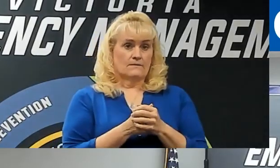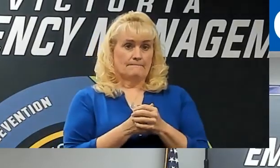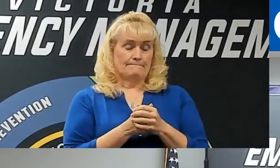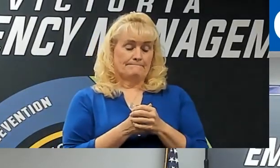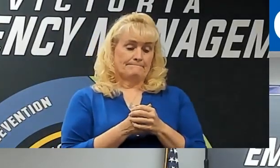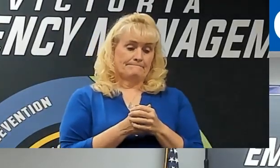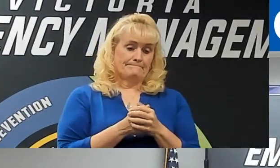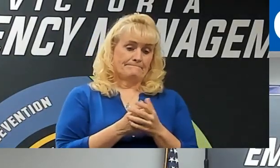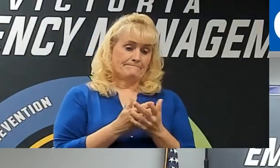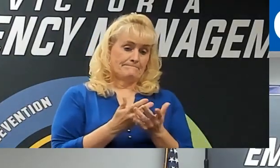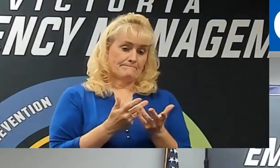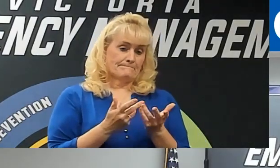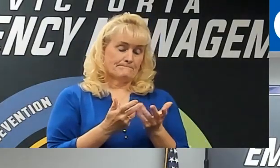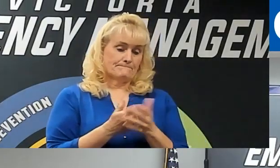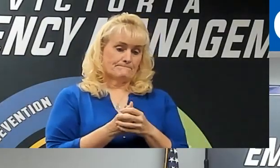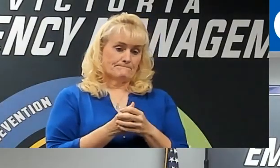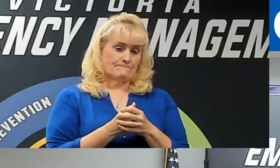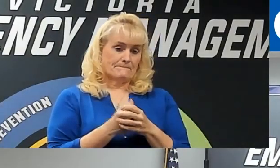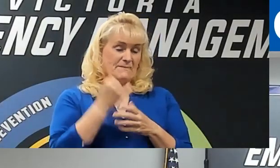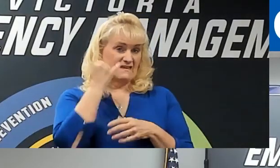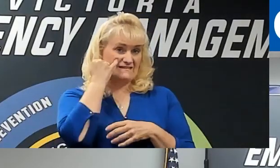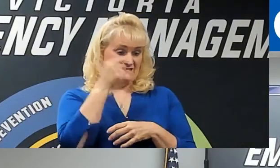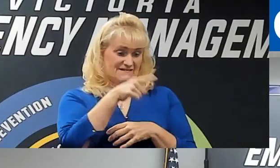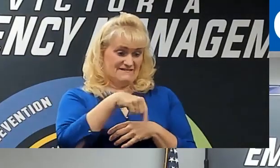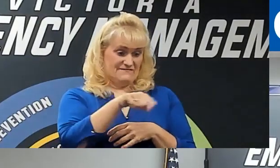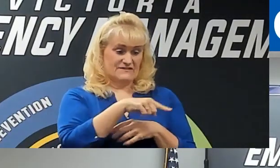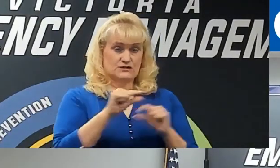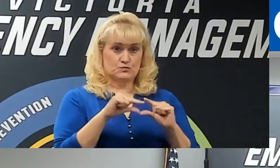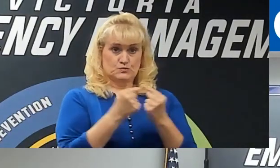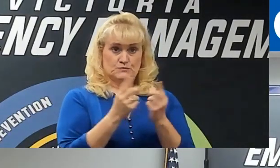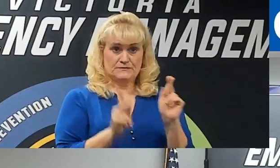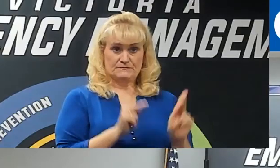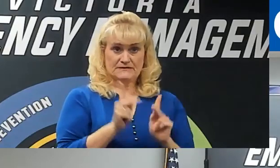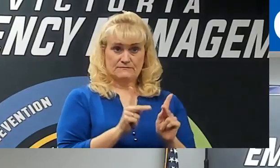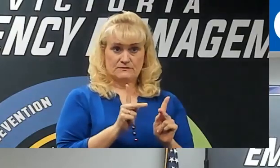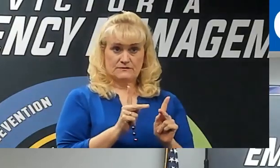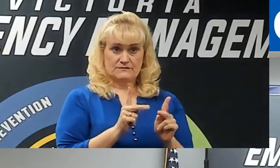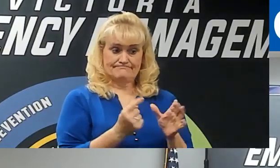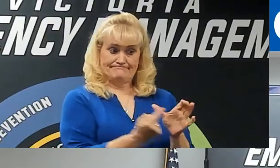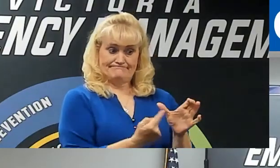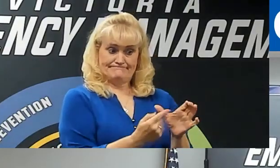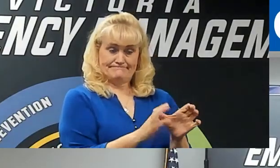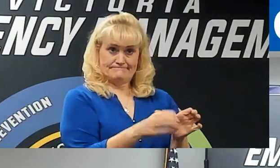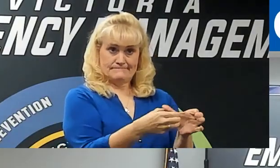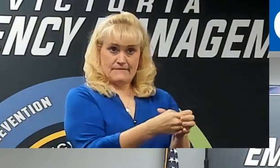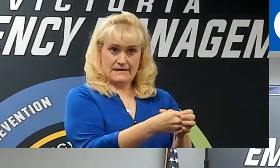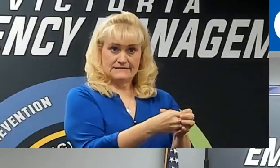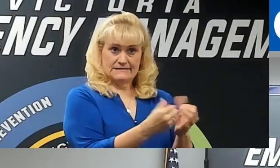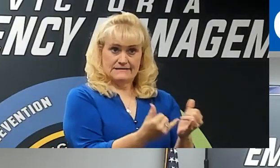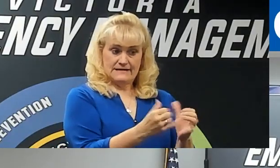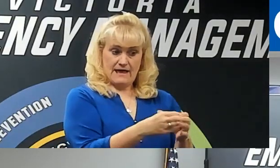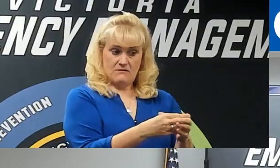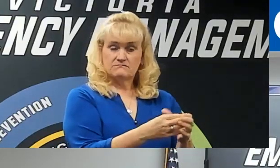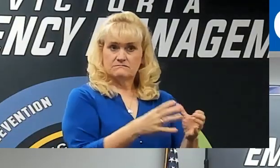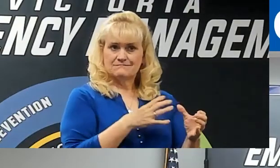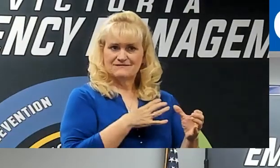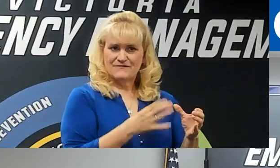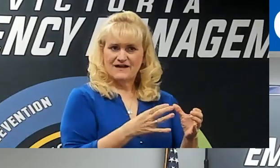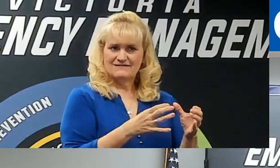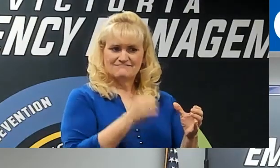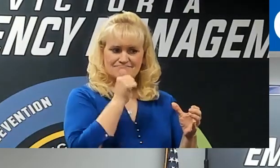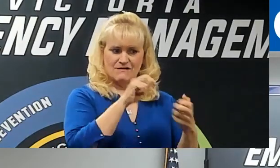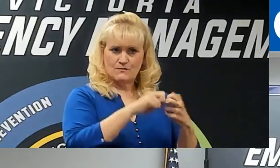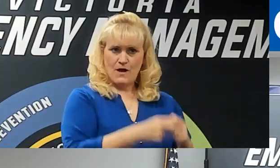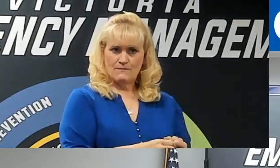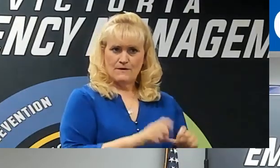as they stay amongst themselves or hopefully self-isolating, it's not a problem. But when they